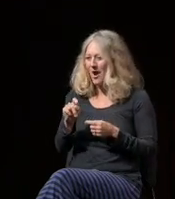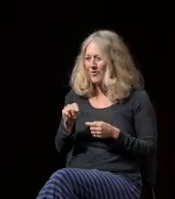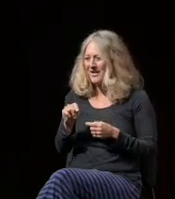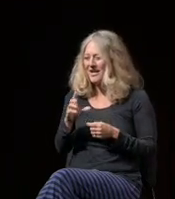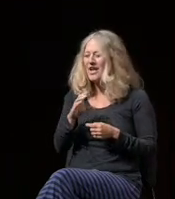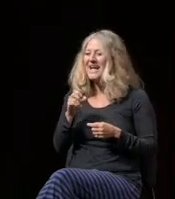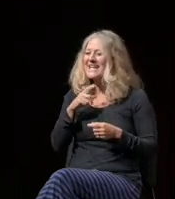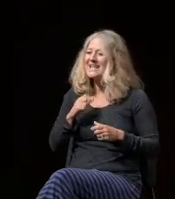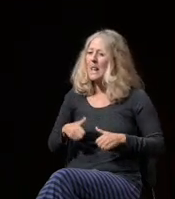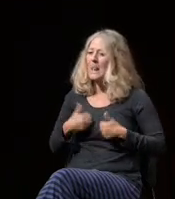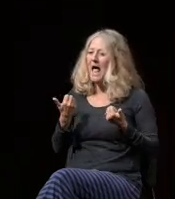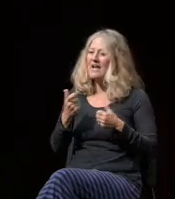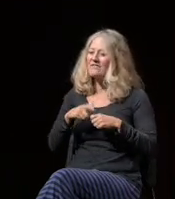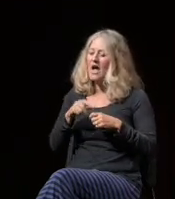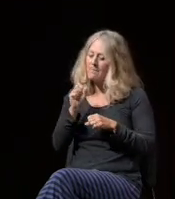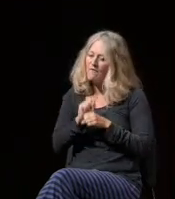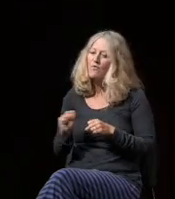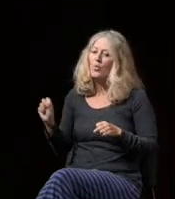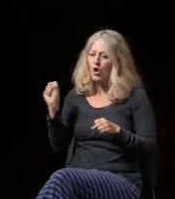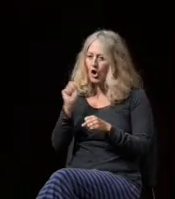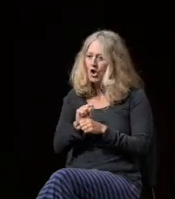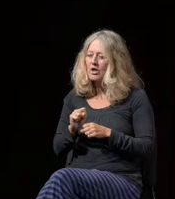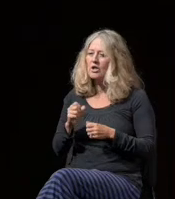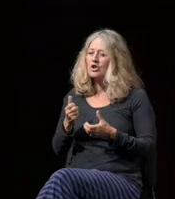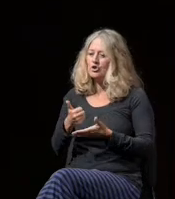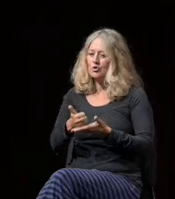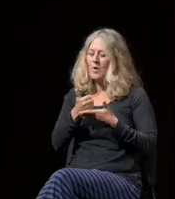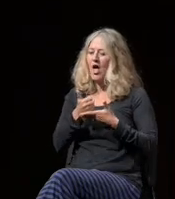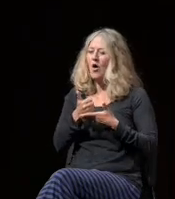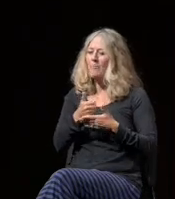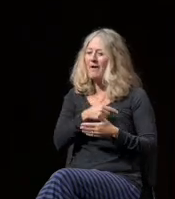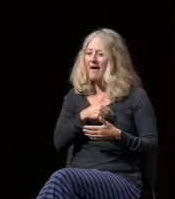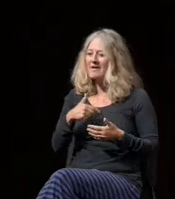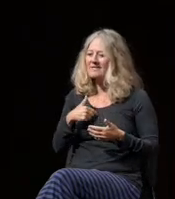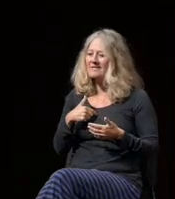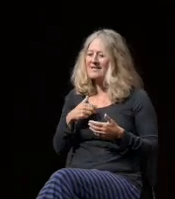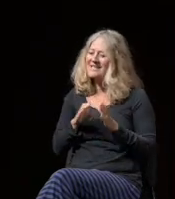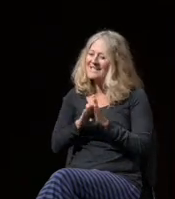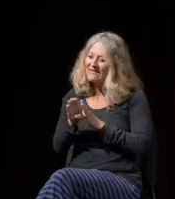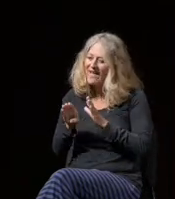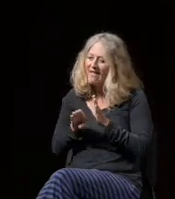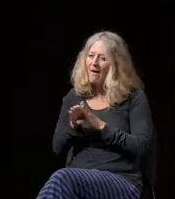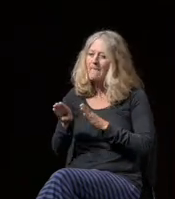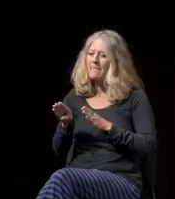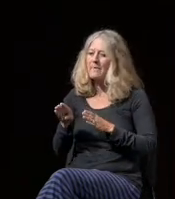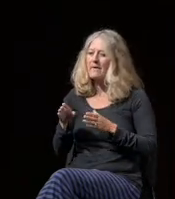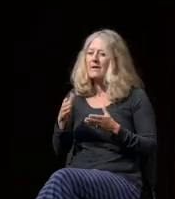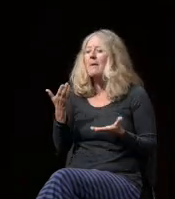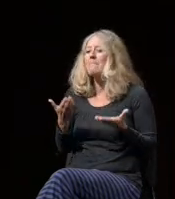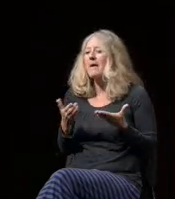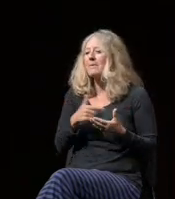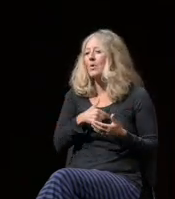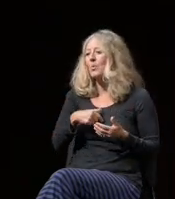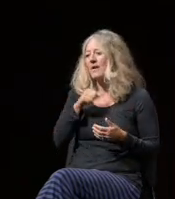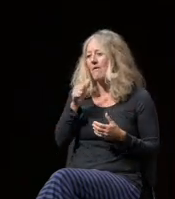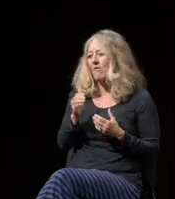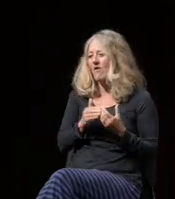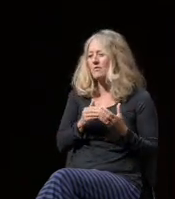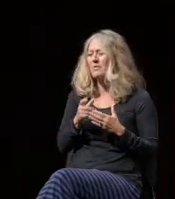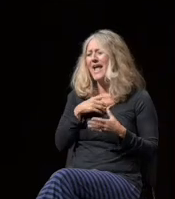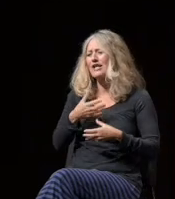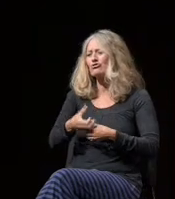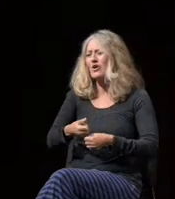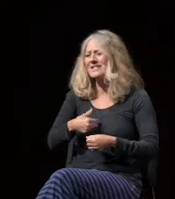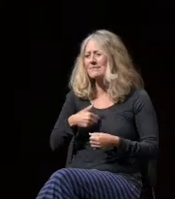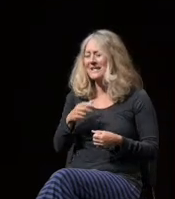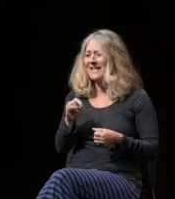a lifetime of work. They have to help make us, have to help us develop. It might make us uncomfortable. And trust me, if